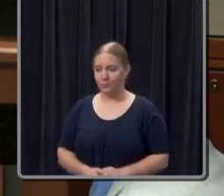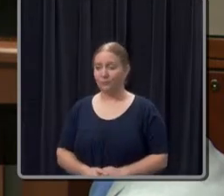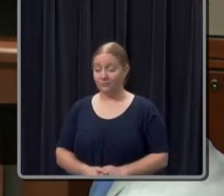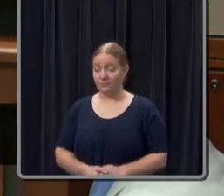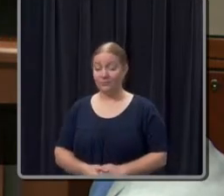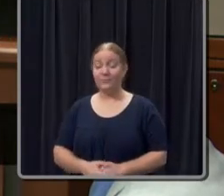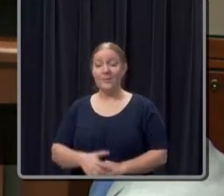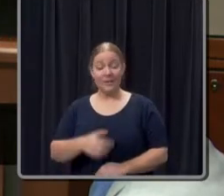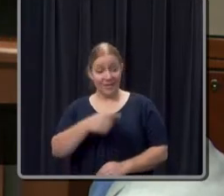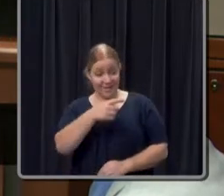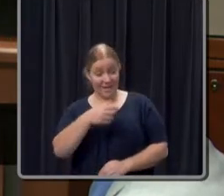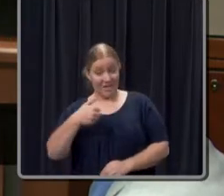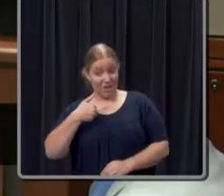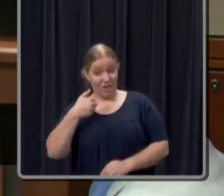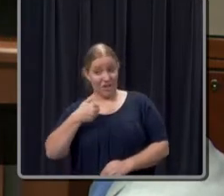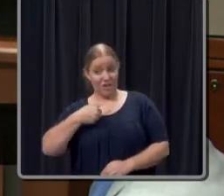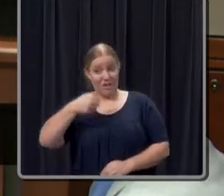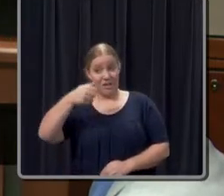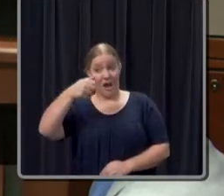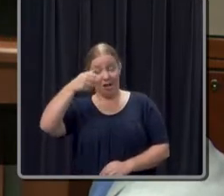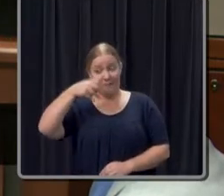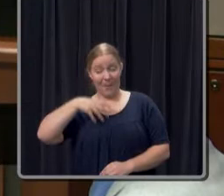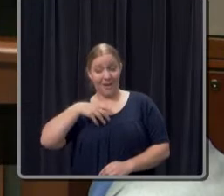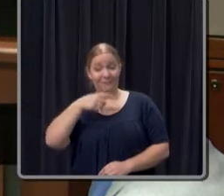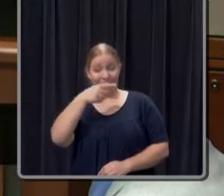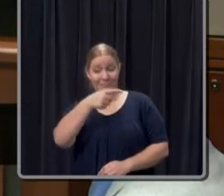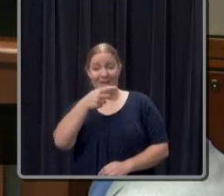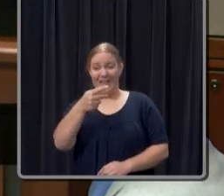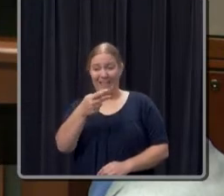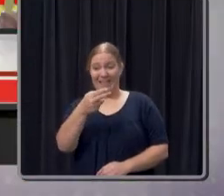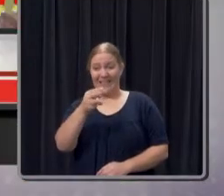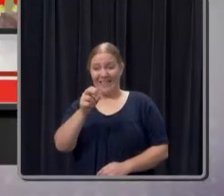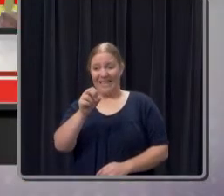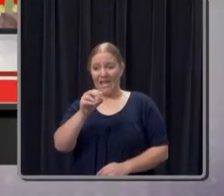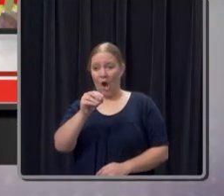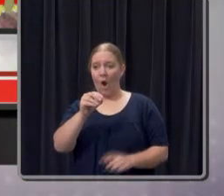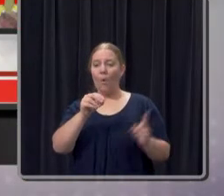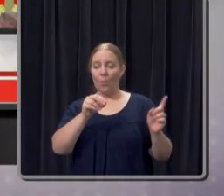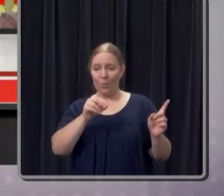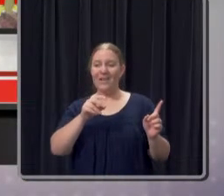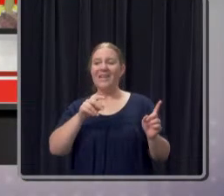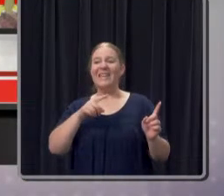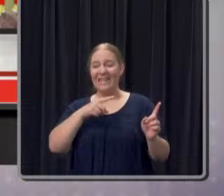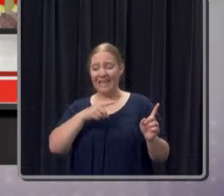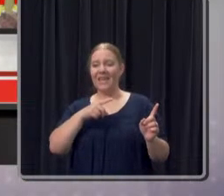This young man we see here is Theo. And Theo is one of the